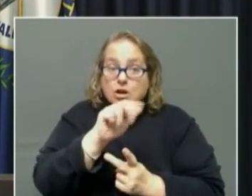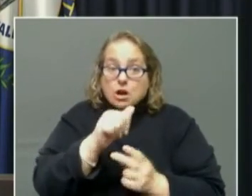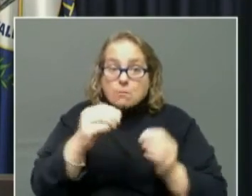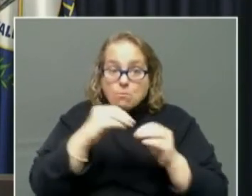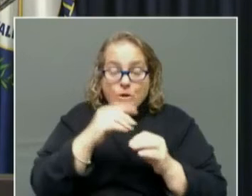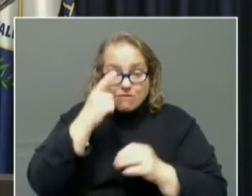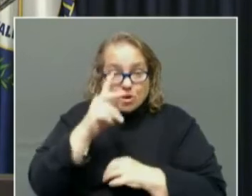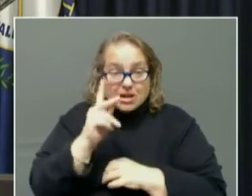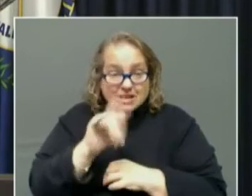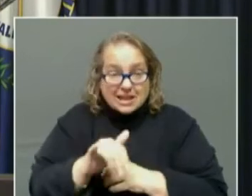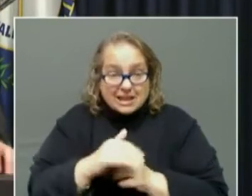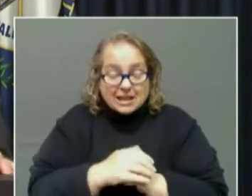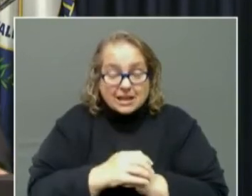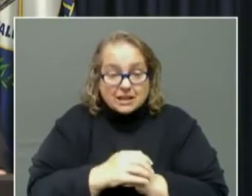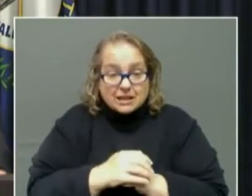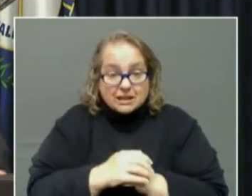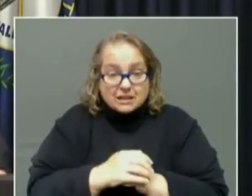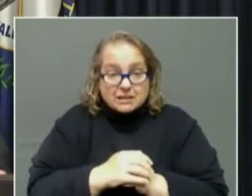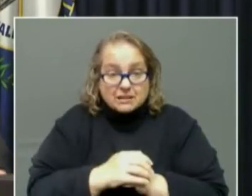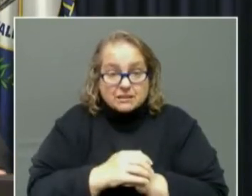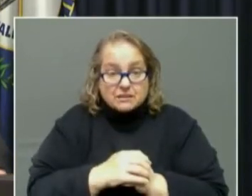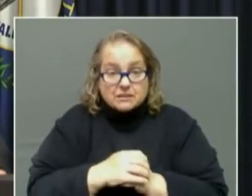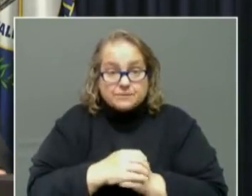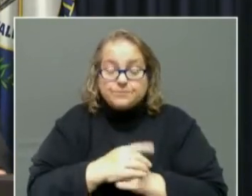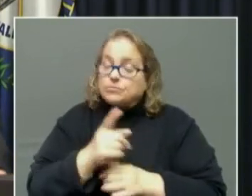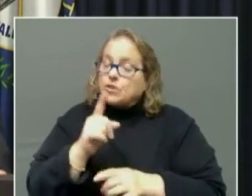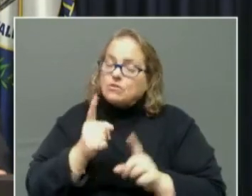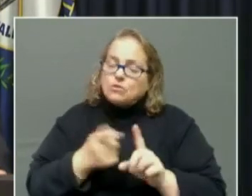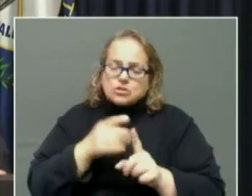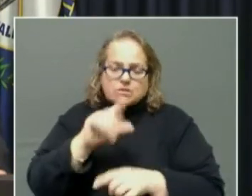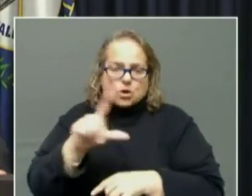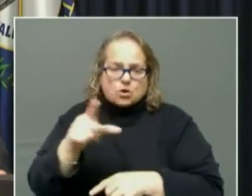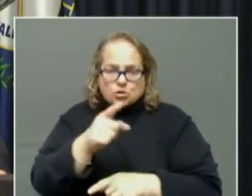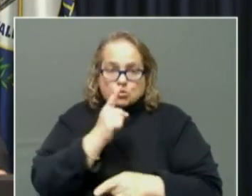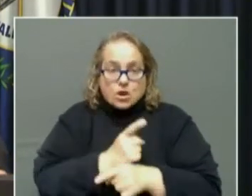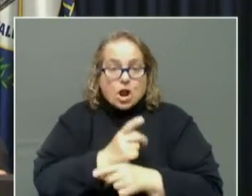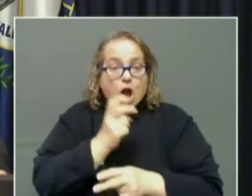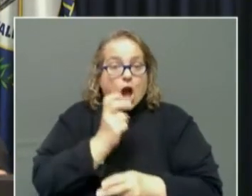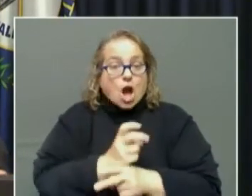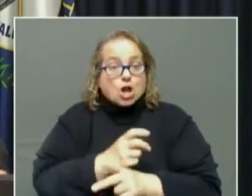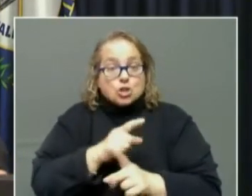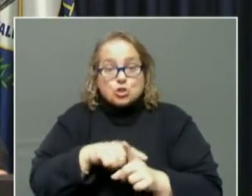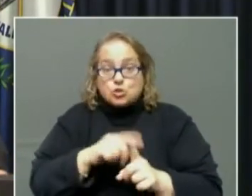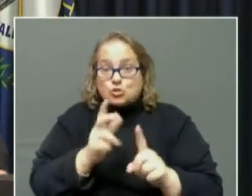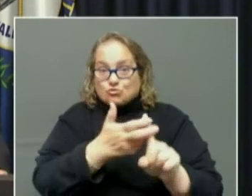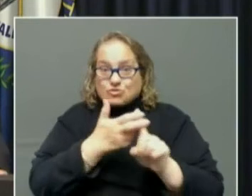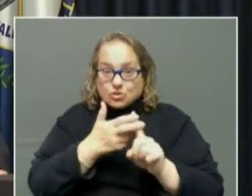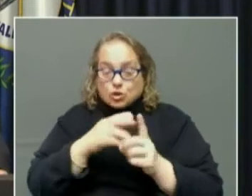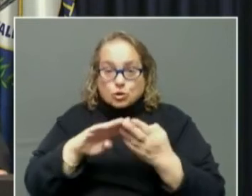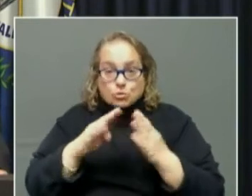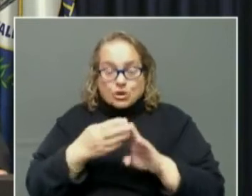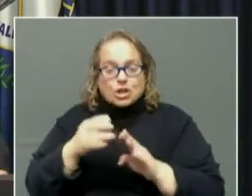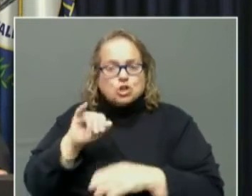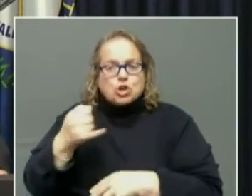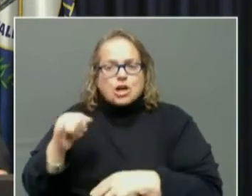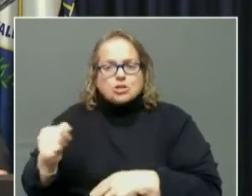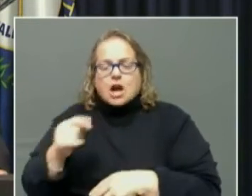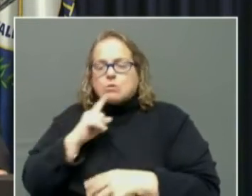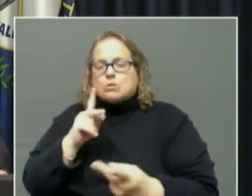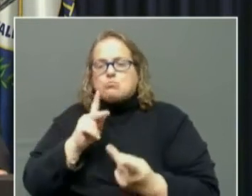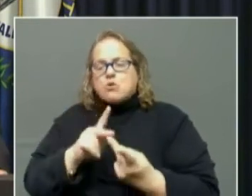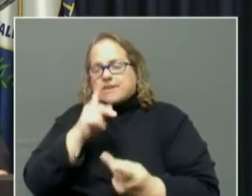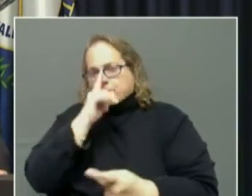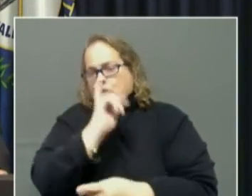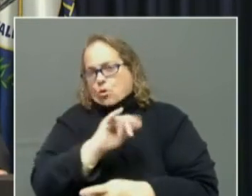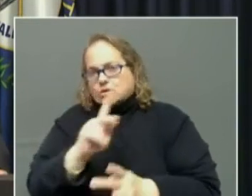So if, first of all, Jose, you're right in that the hard to reach communities, J&J was almost tailored for. You only have